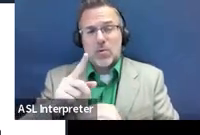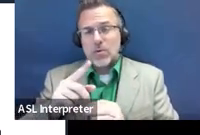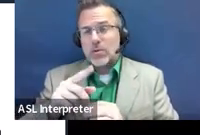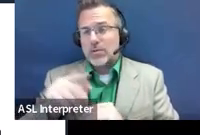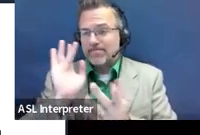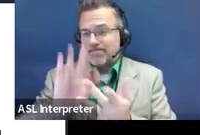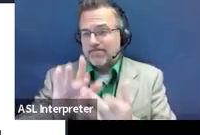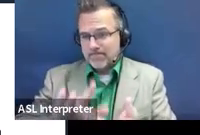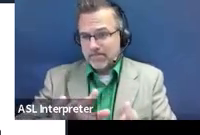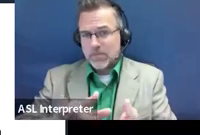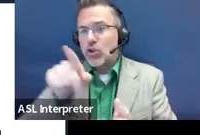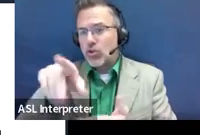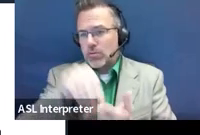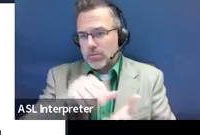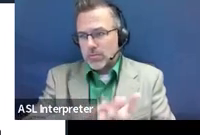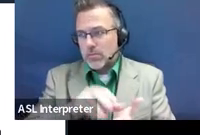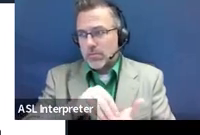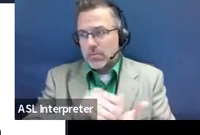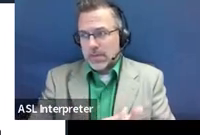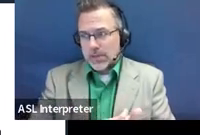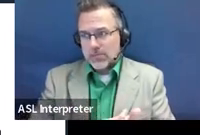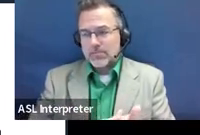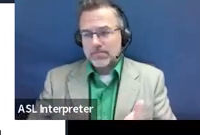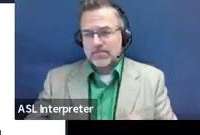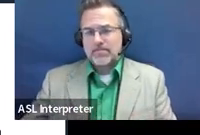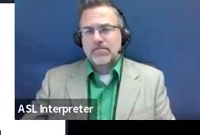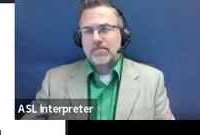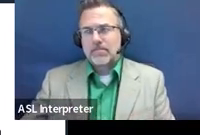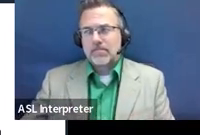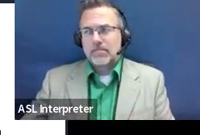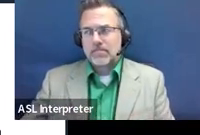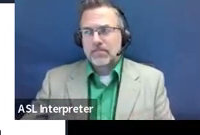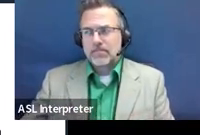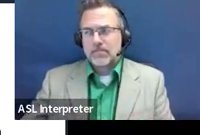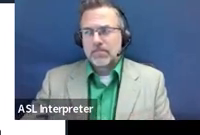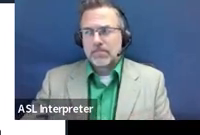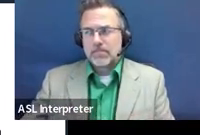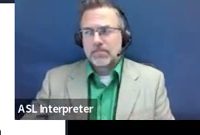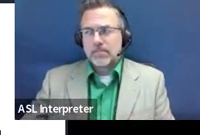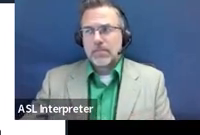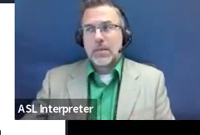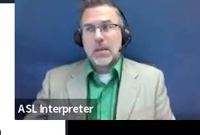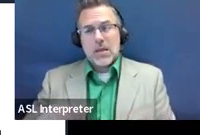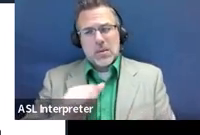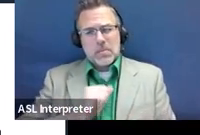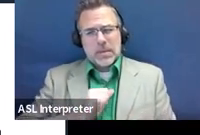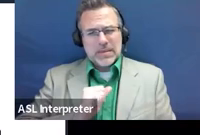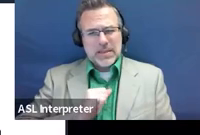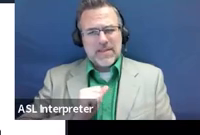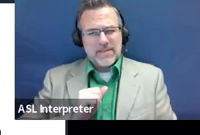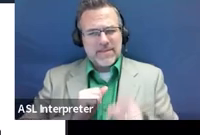that documentation for those attempts. I know that. I believe personally, when I was still doing